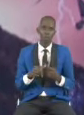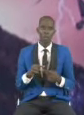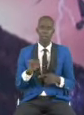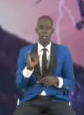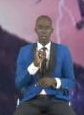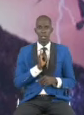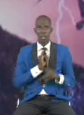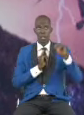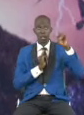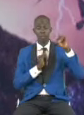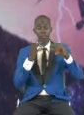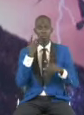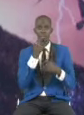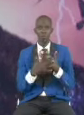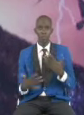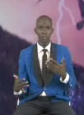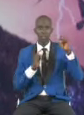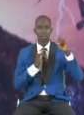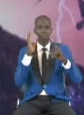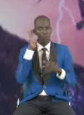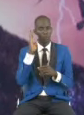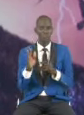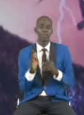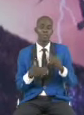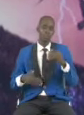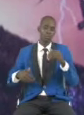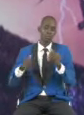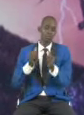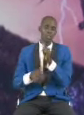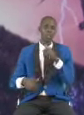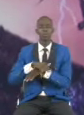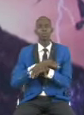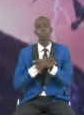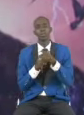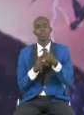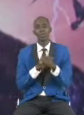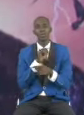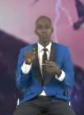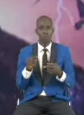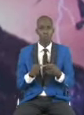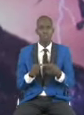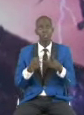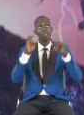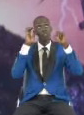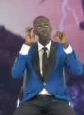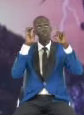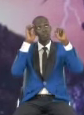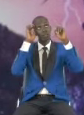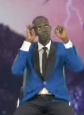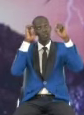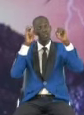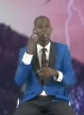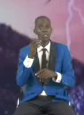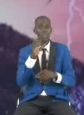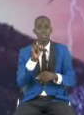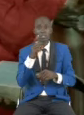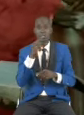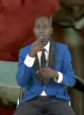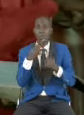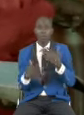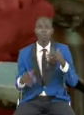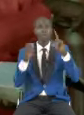blood, I will pass over you. When he sees the blood, he will pass over